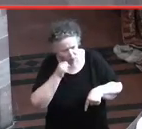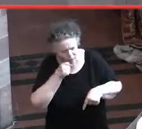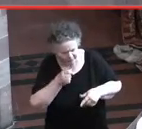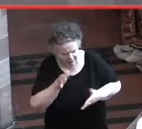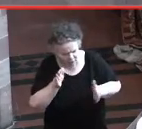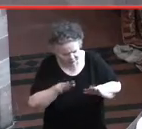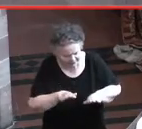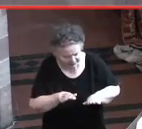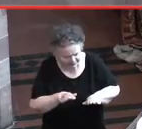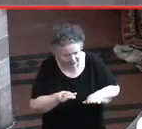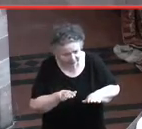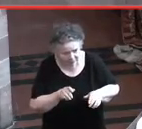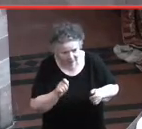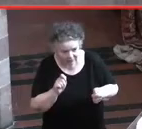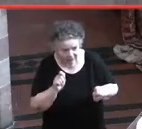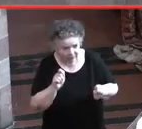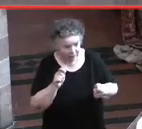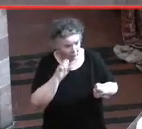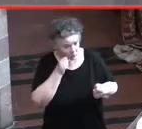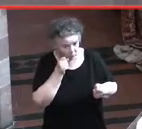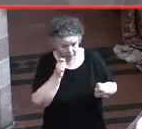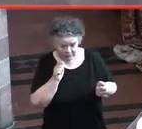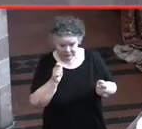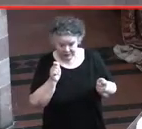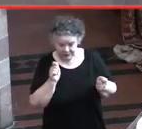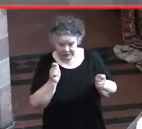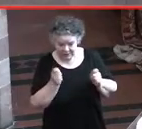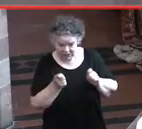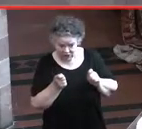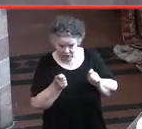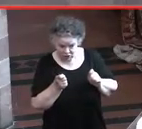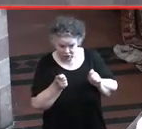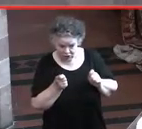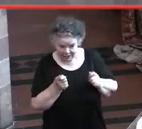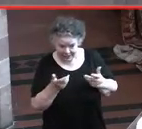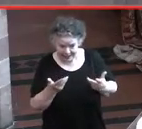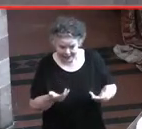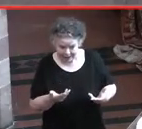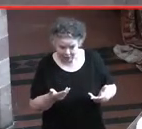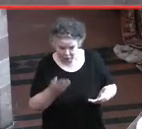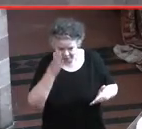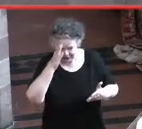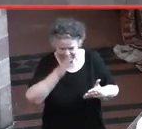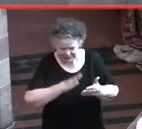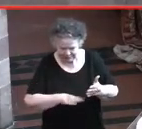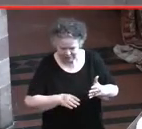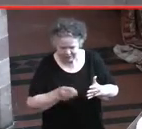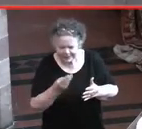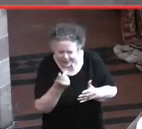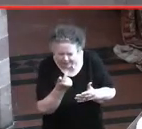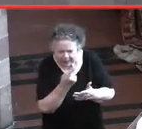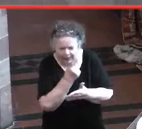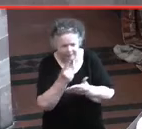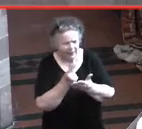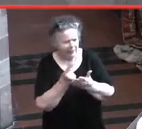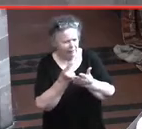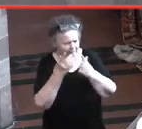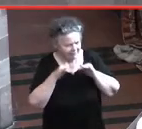different now you have experienced something of the reality of ministry?